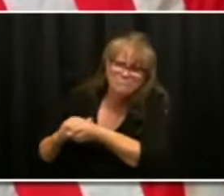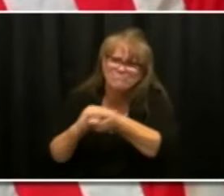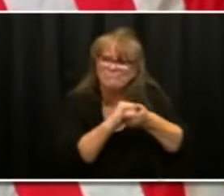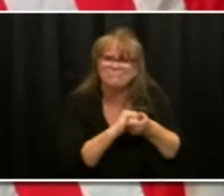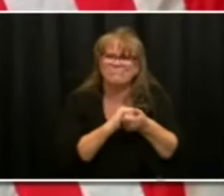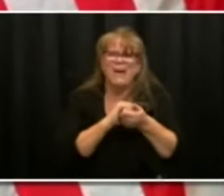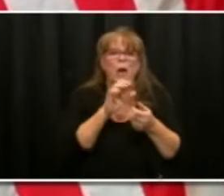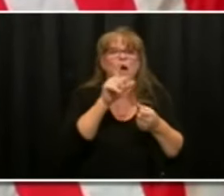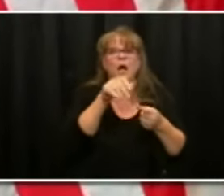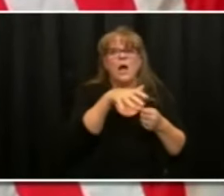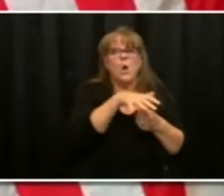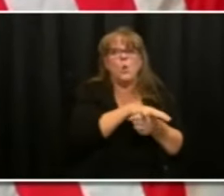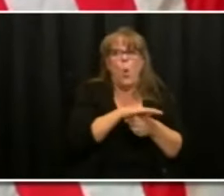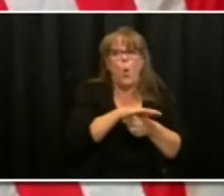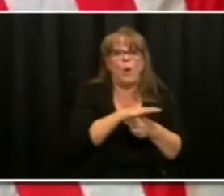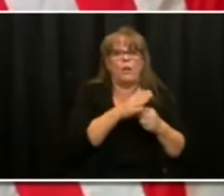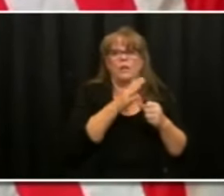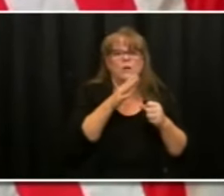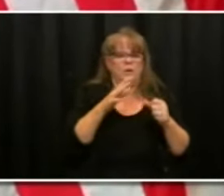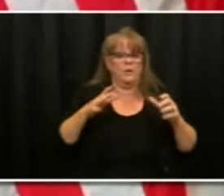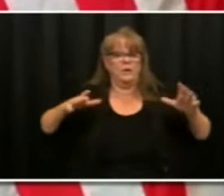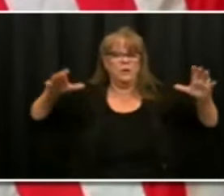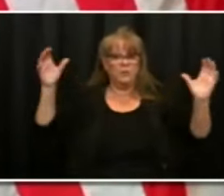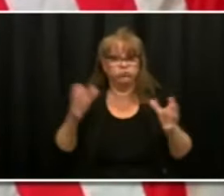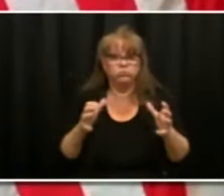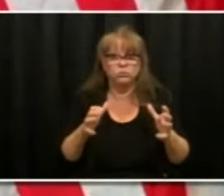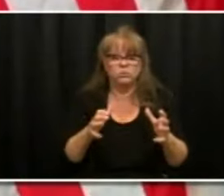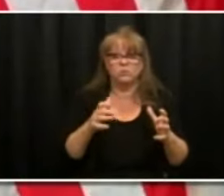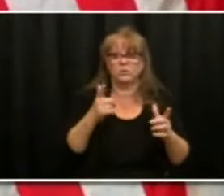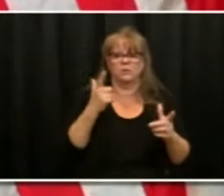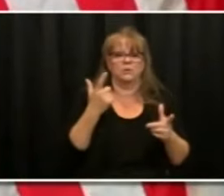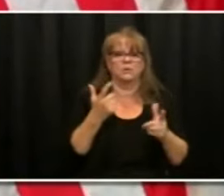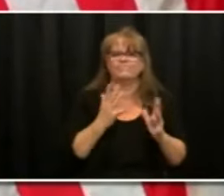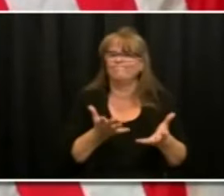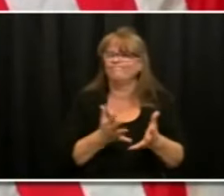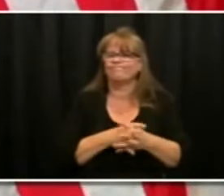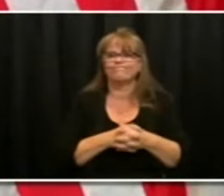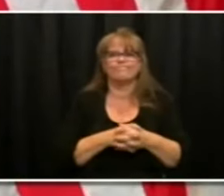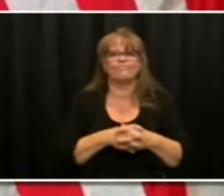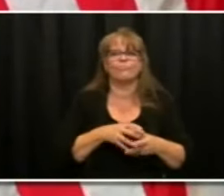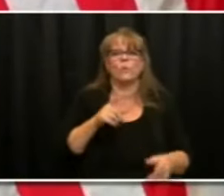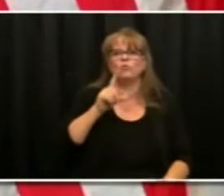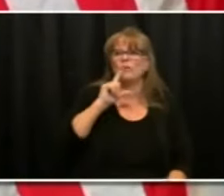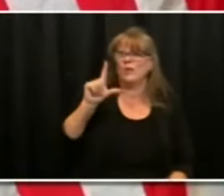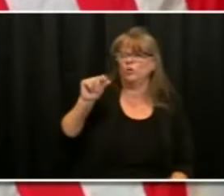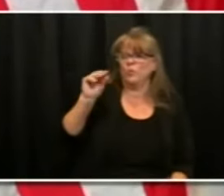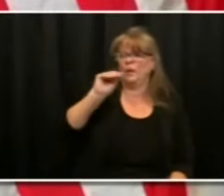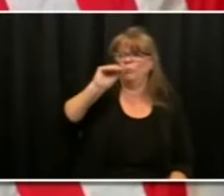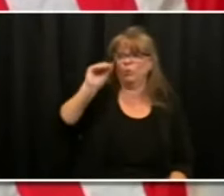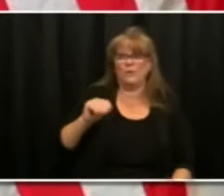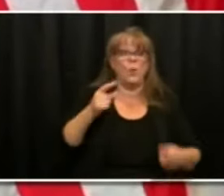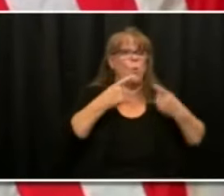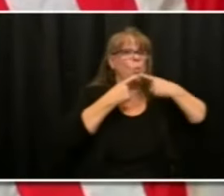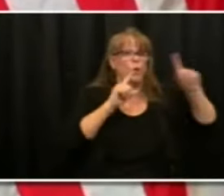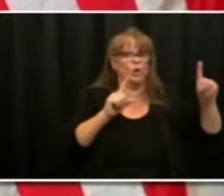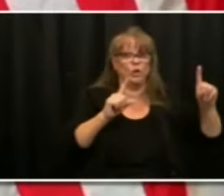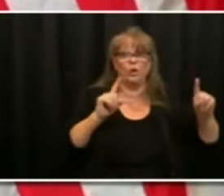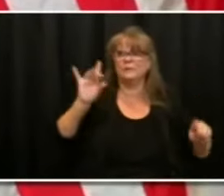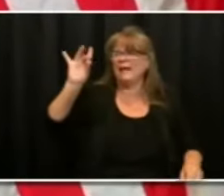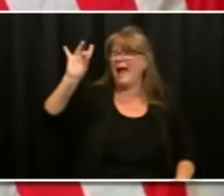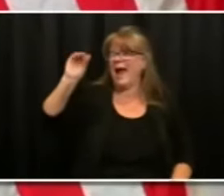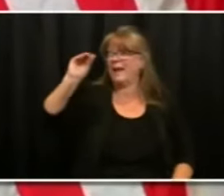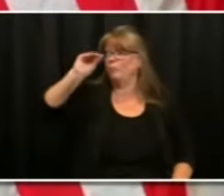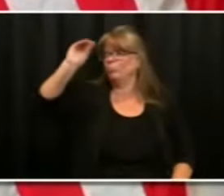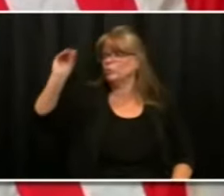probably 20% of the equation. 80% is what you choose to do. That's a much bigger variable than